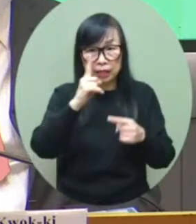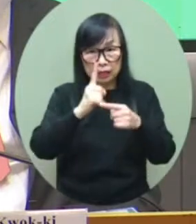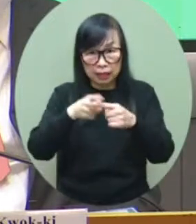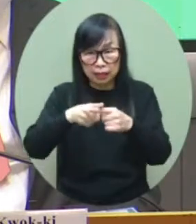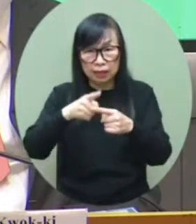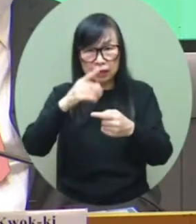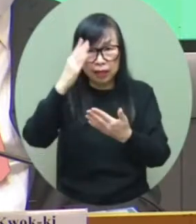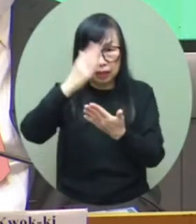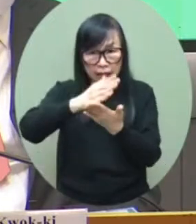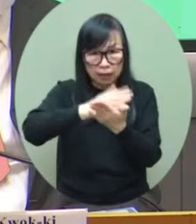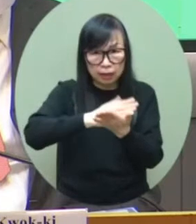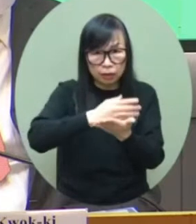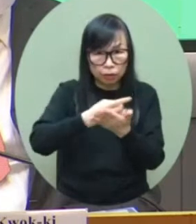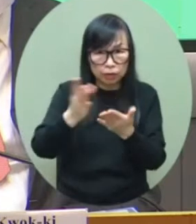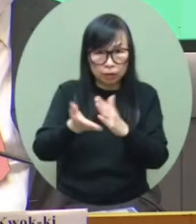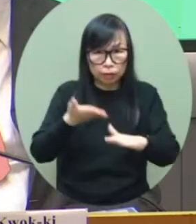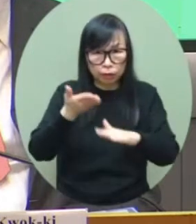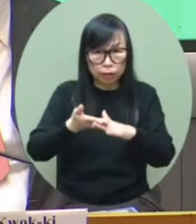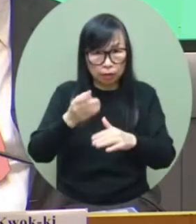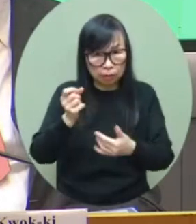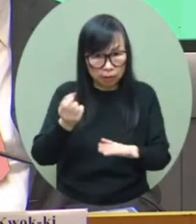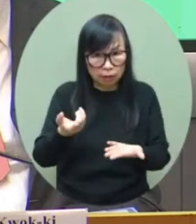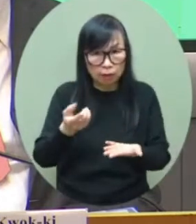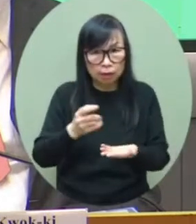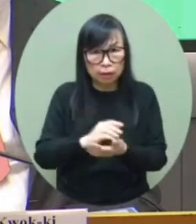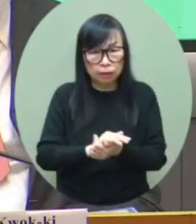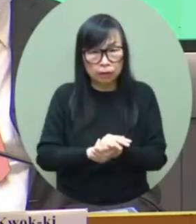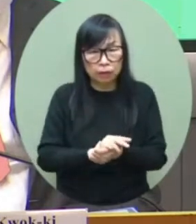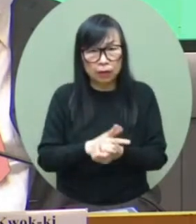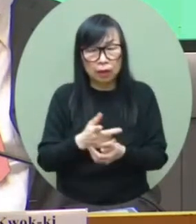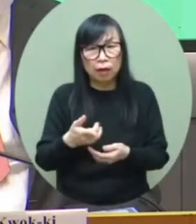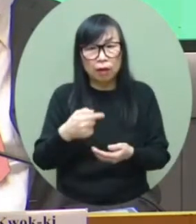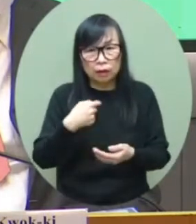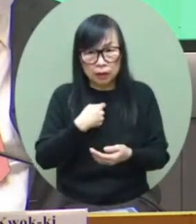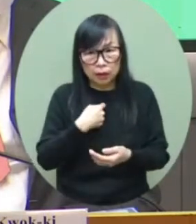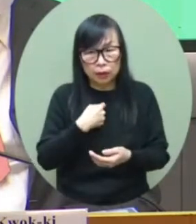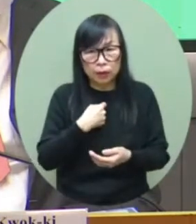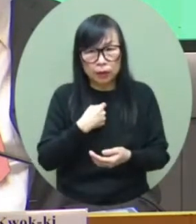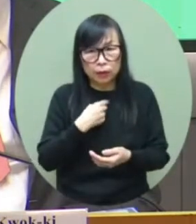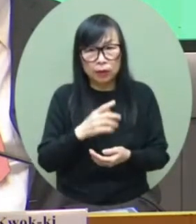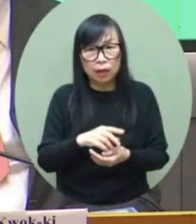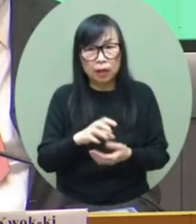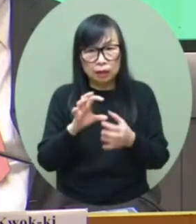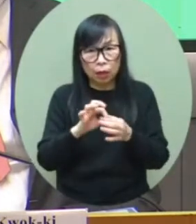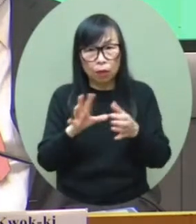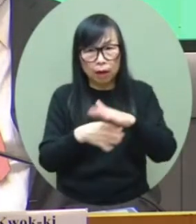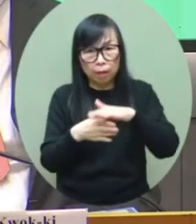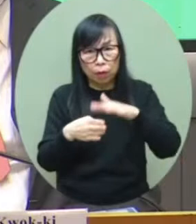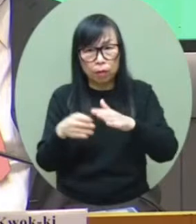And this is a continued exercise that and will be done by responsible departments.